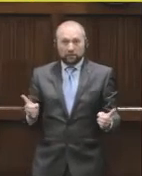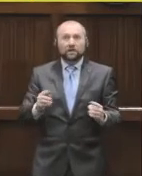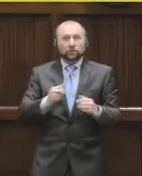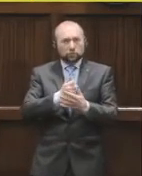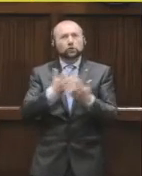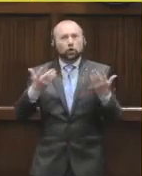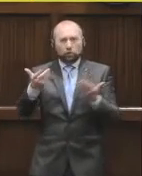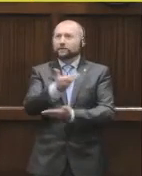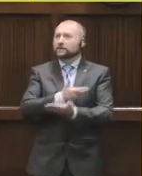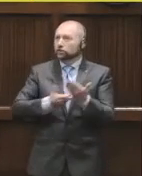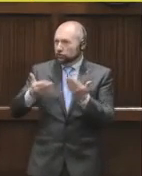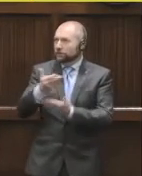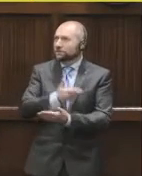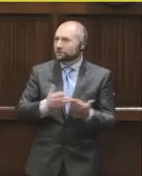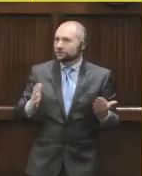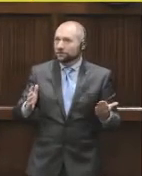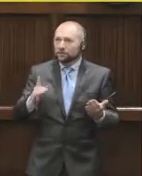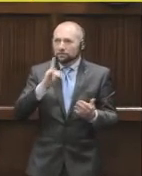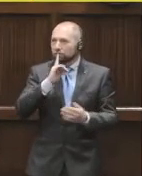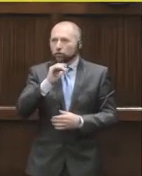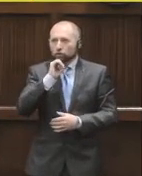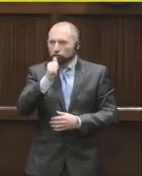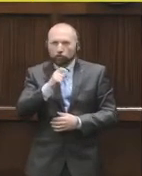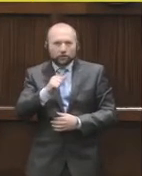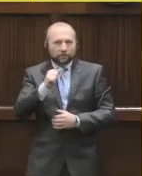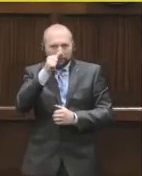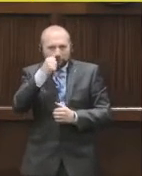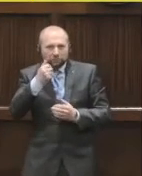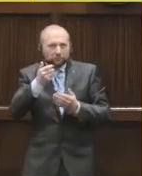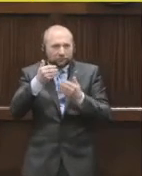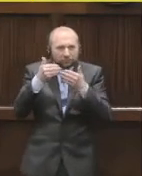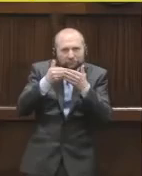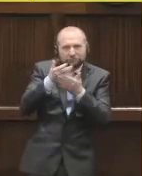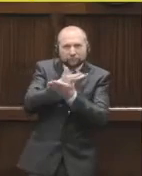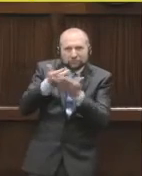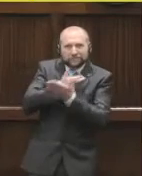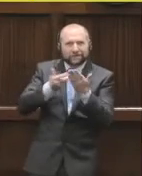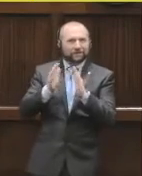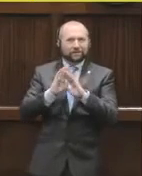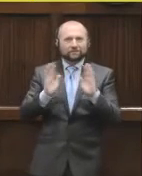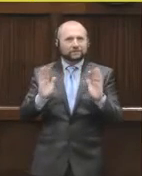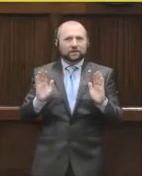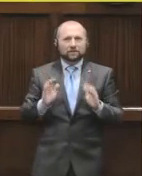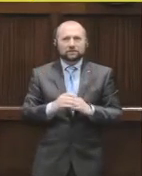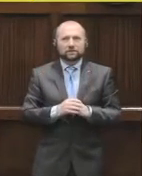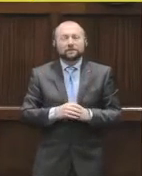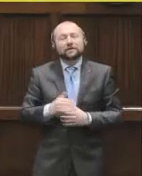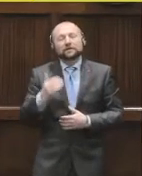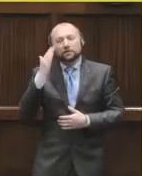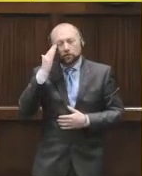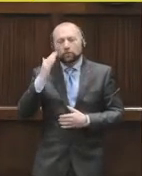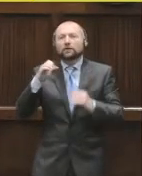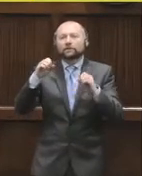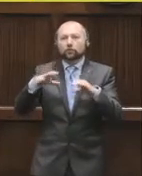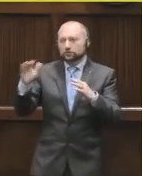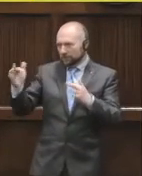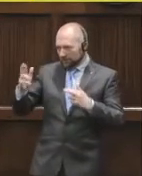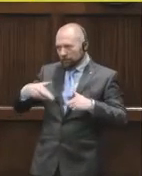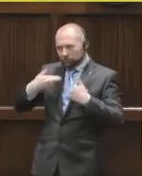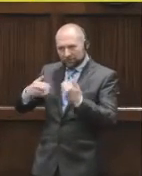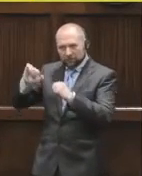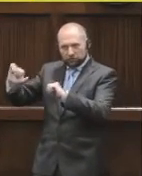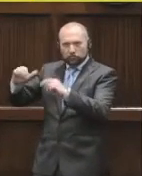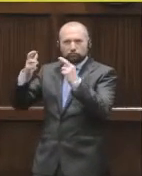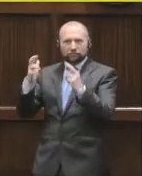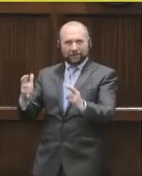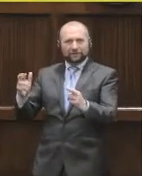same time, there was nothing untold going on behind the scenes, as some people have said. And of course, I do respect your democratic right